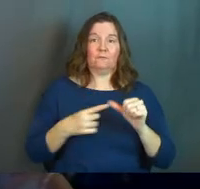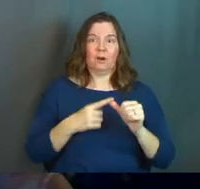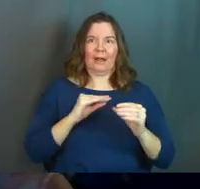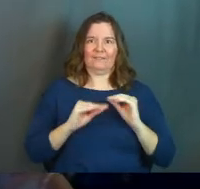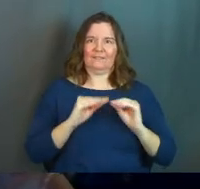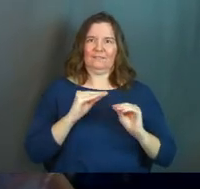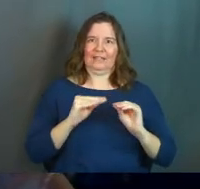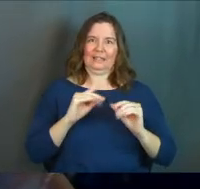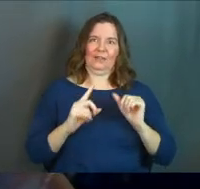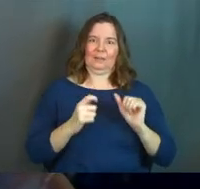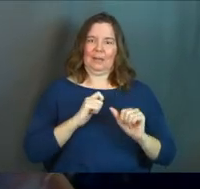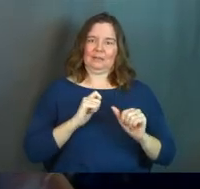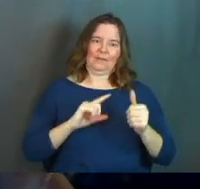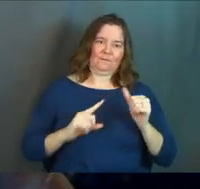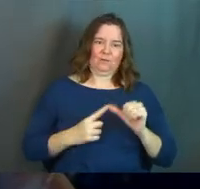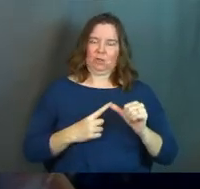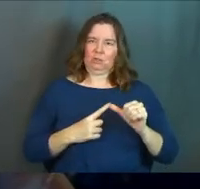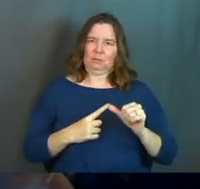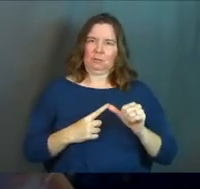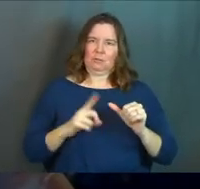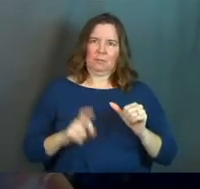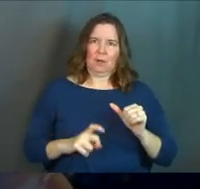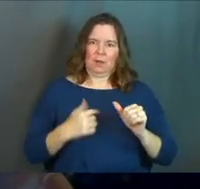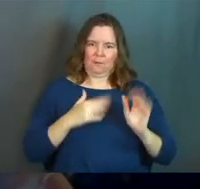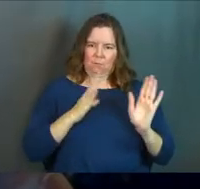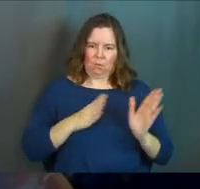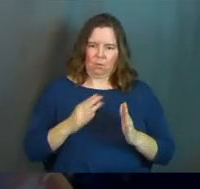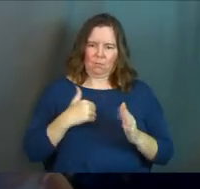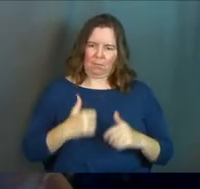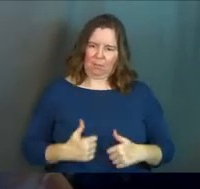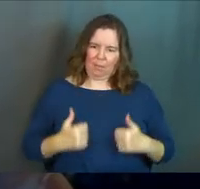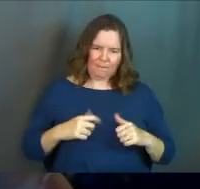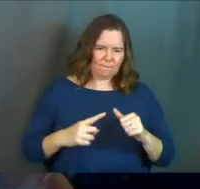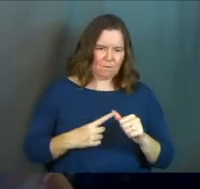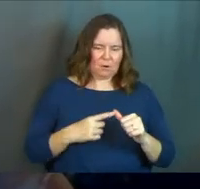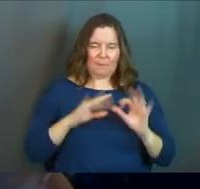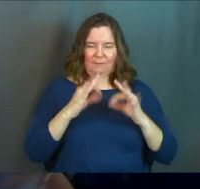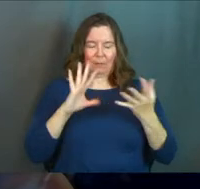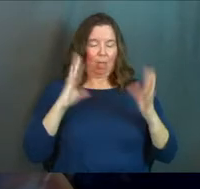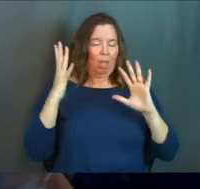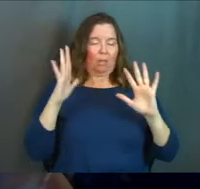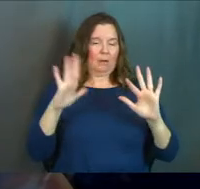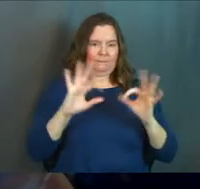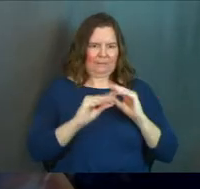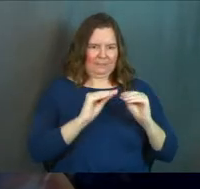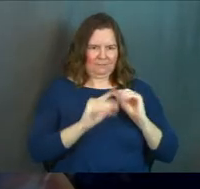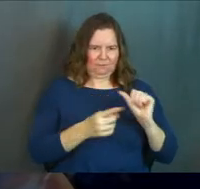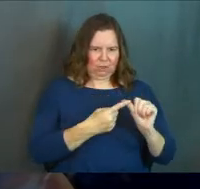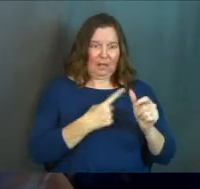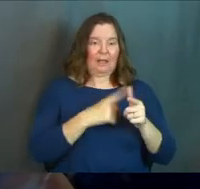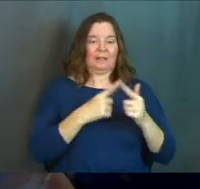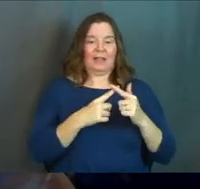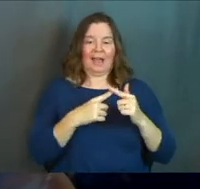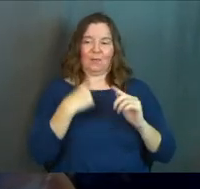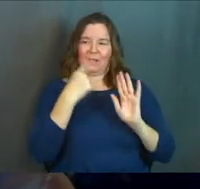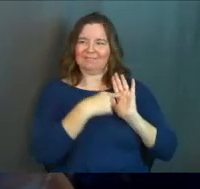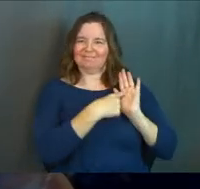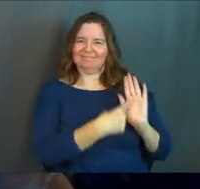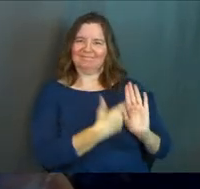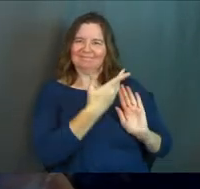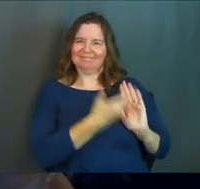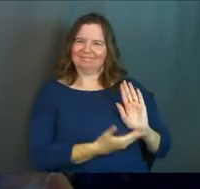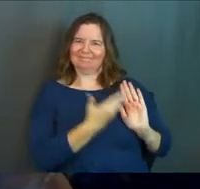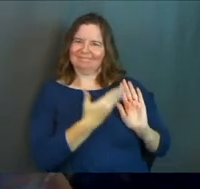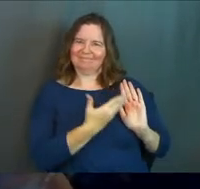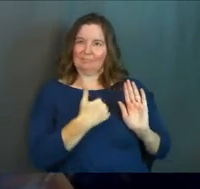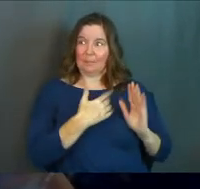we got to fix our mess. We got to fix us. We got to organize our life. Our family's out of control. We got to fix that so that we can look presentable.